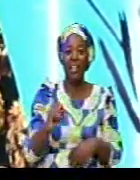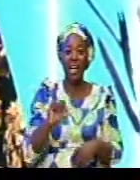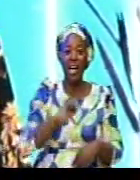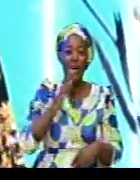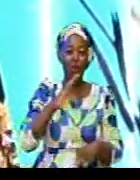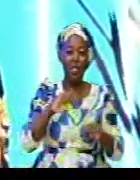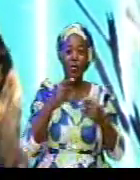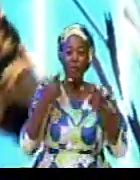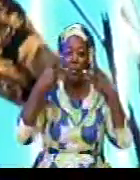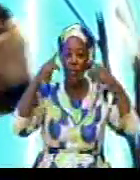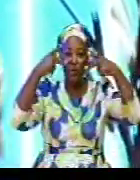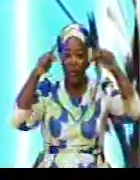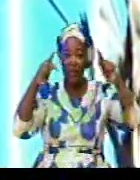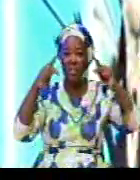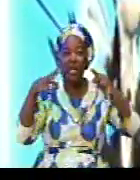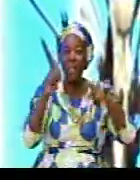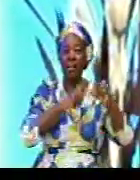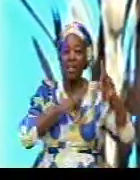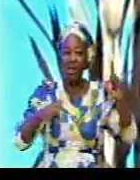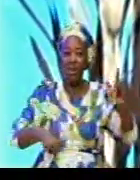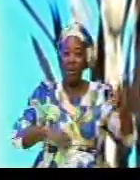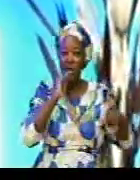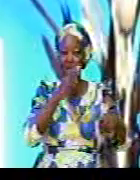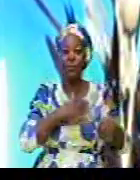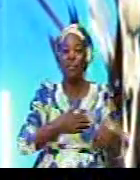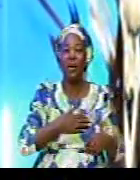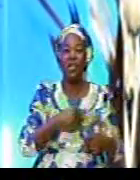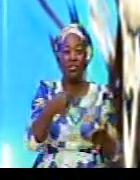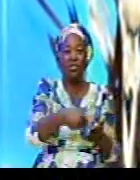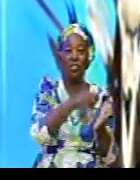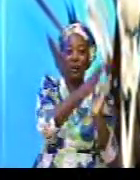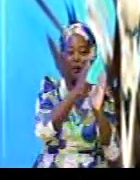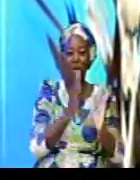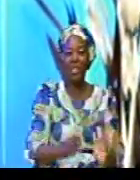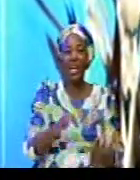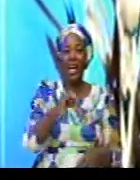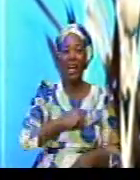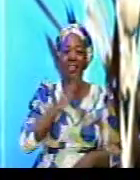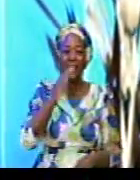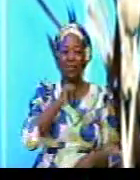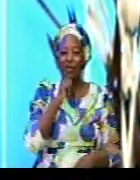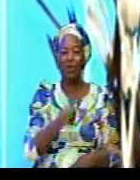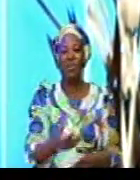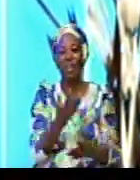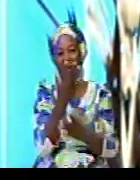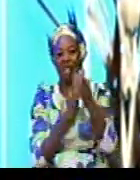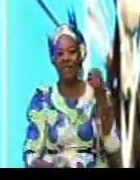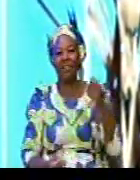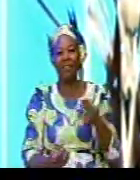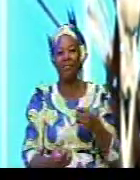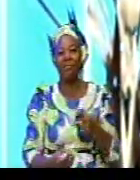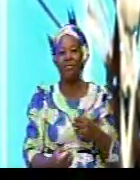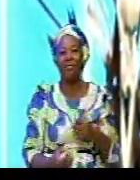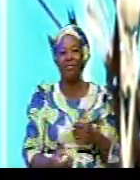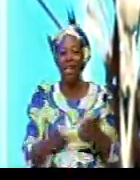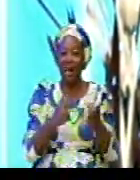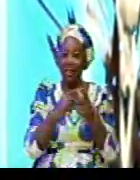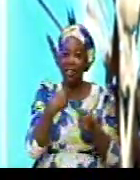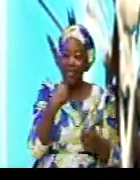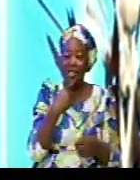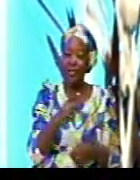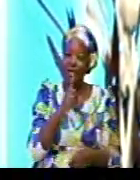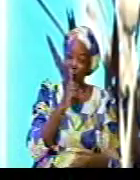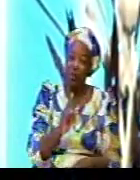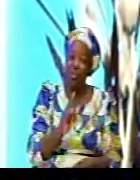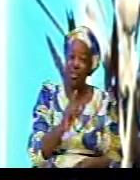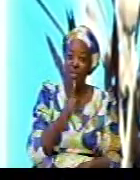you deliverance, I give you healing, I give you prosperity. The Lord is my shepherd, I shall